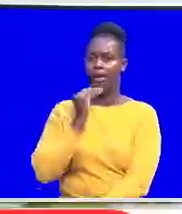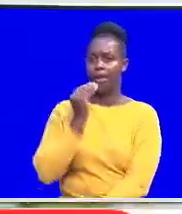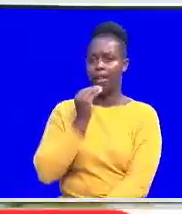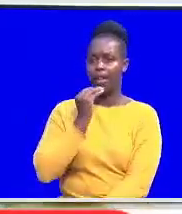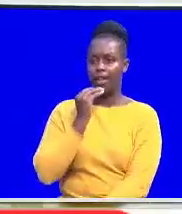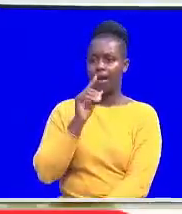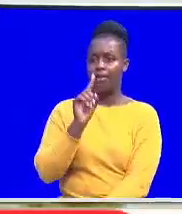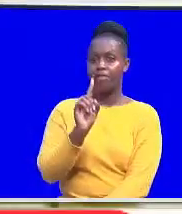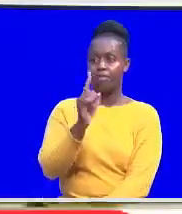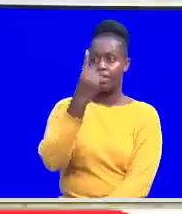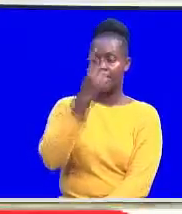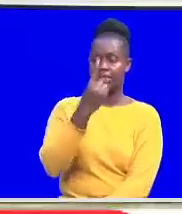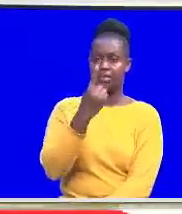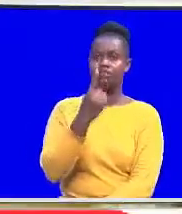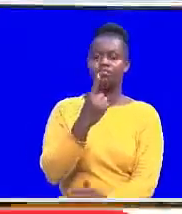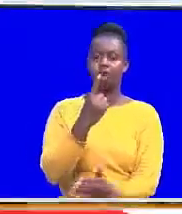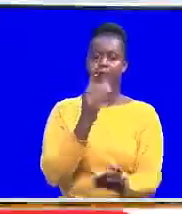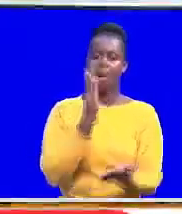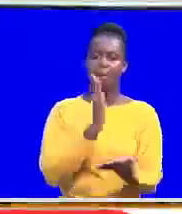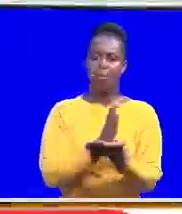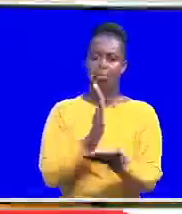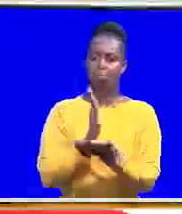First off, they chop cabbages,